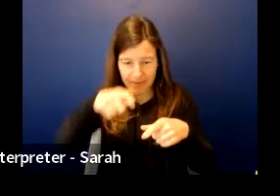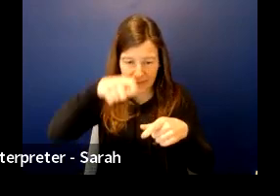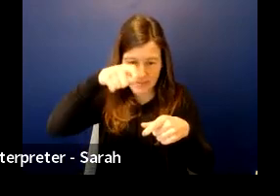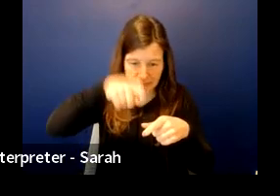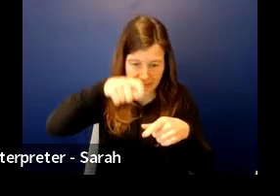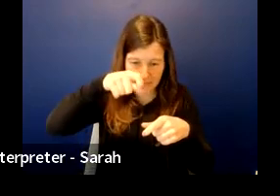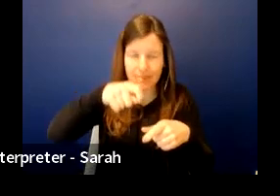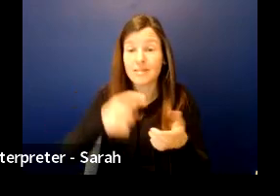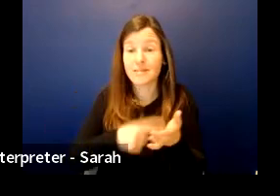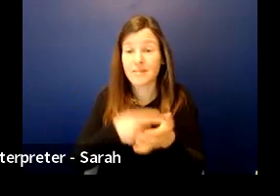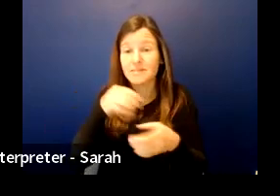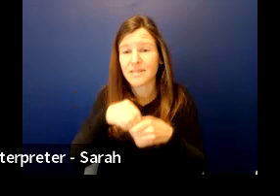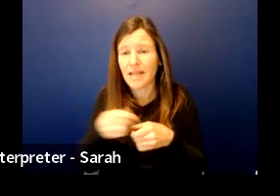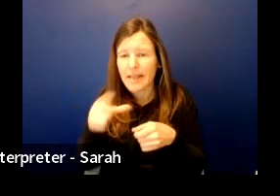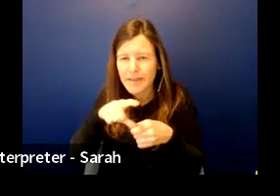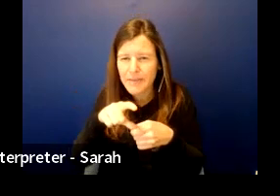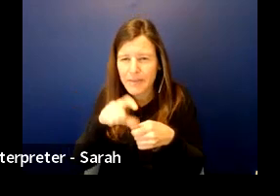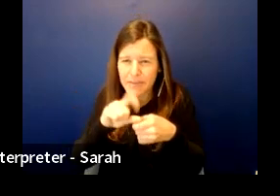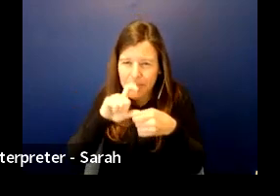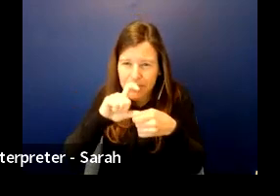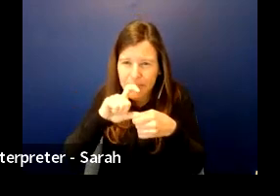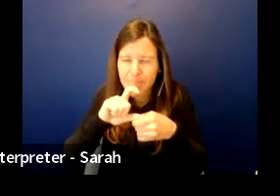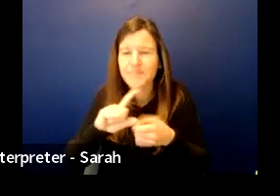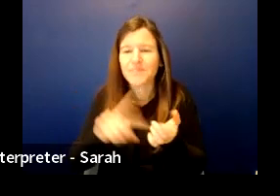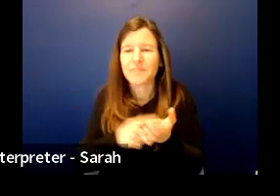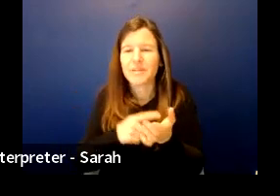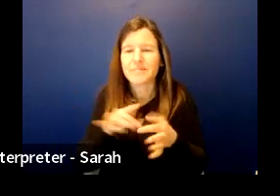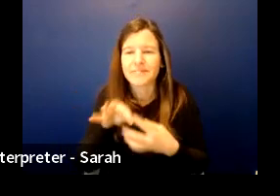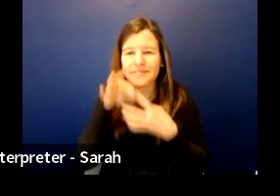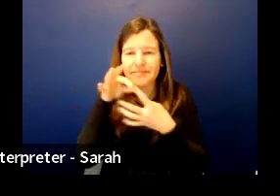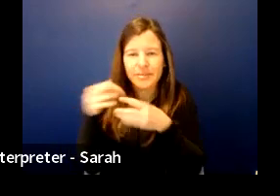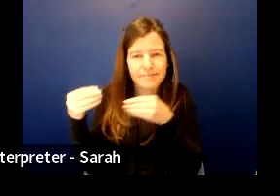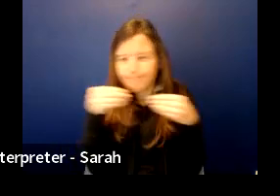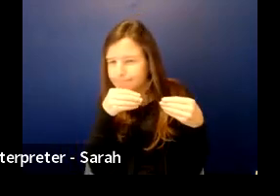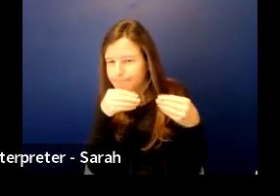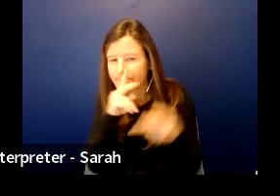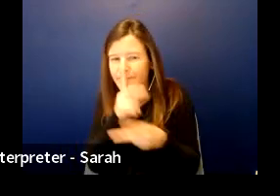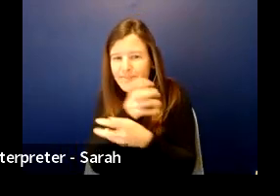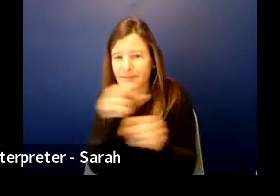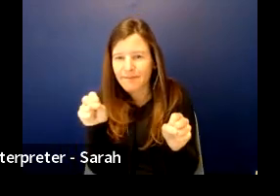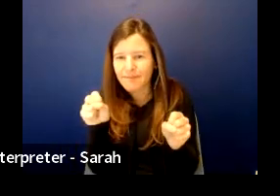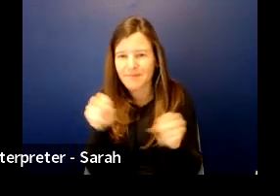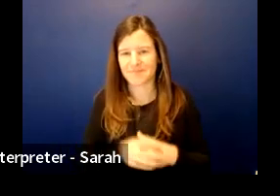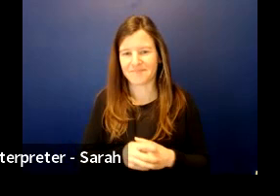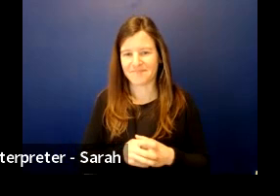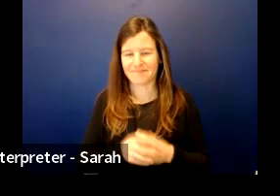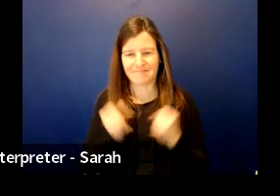they're kept in a little jar of liquid or a special little envelope too to keep them safe. So lots of ways.